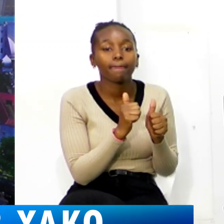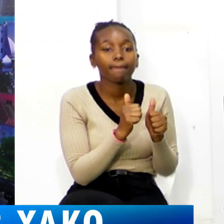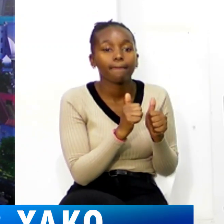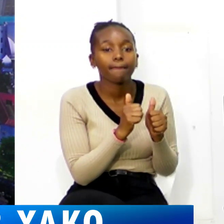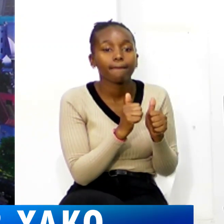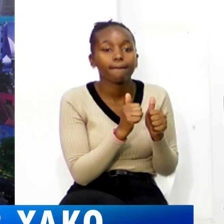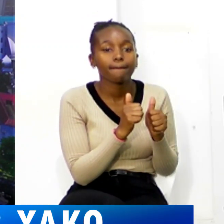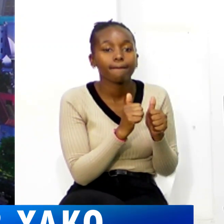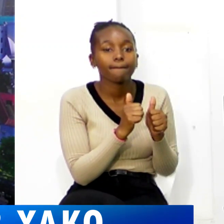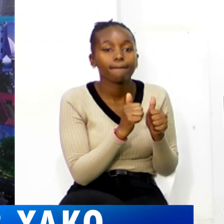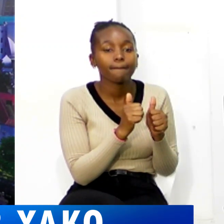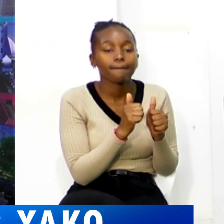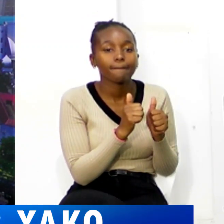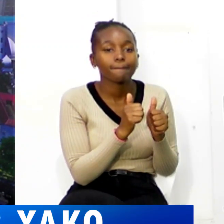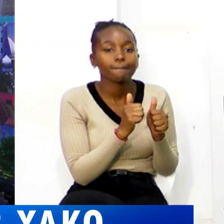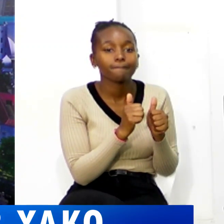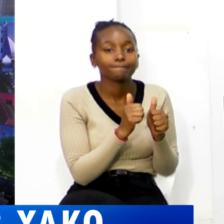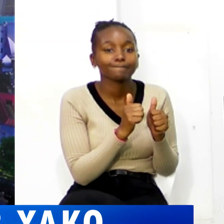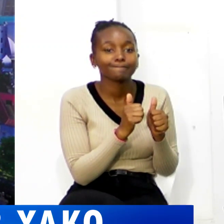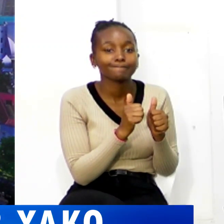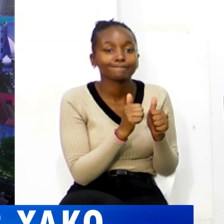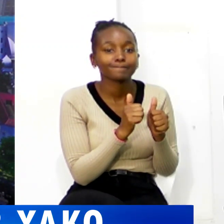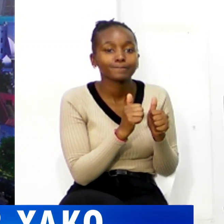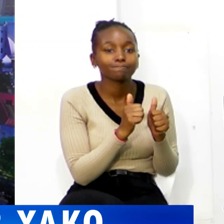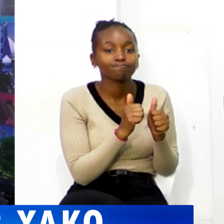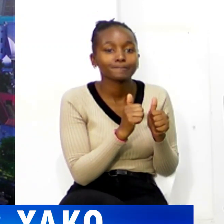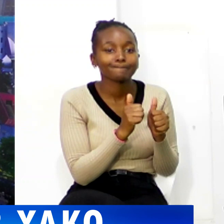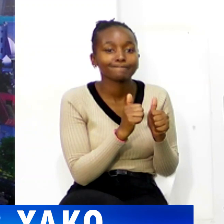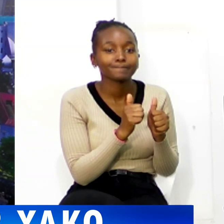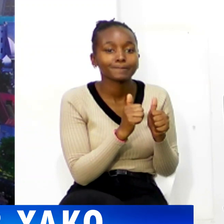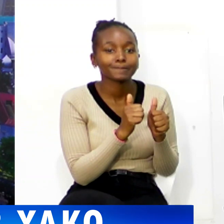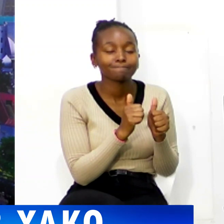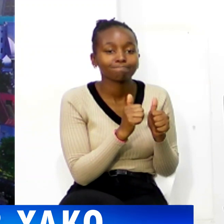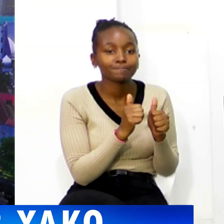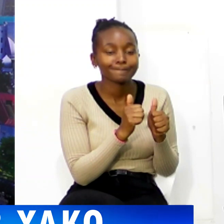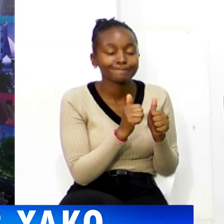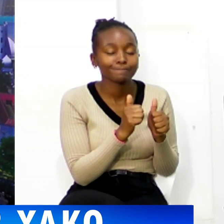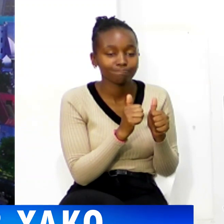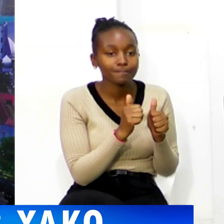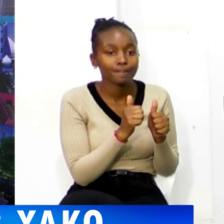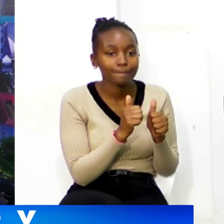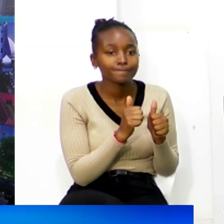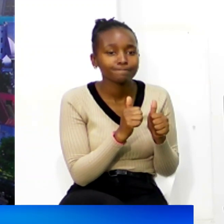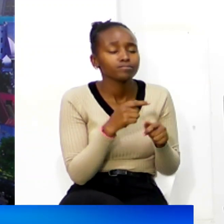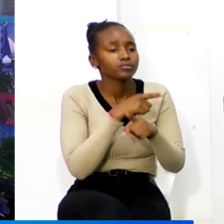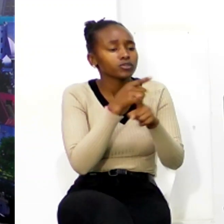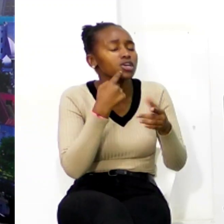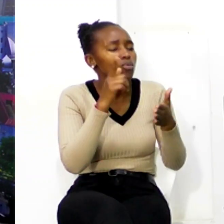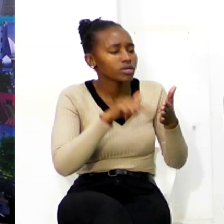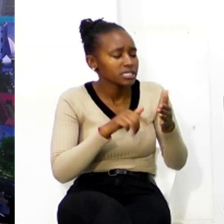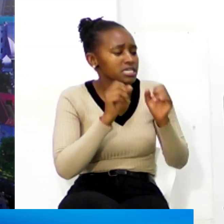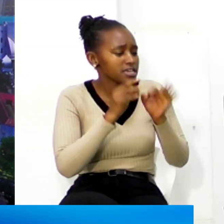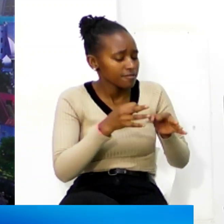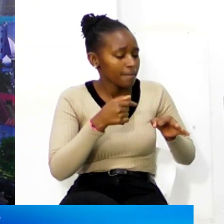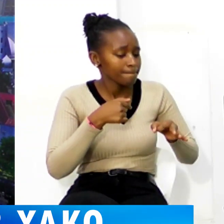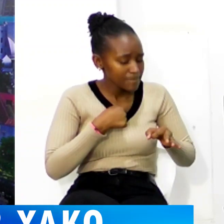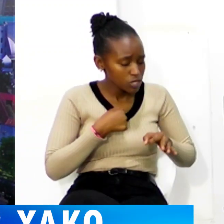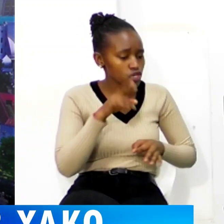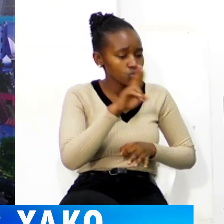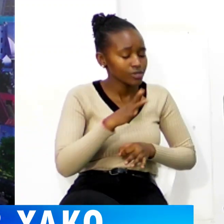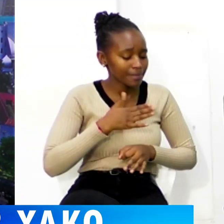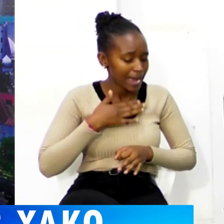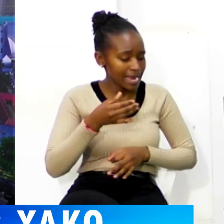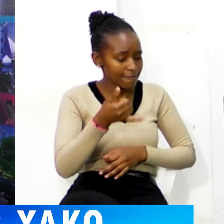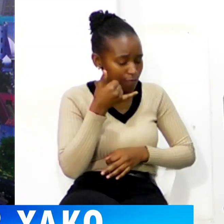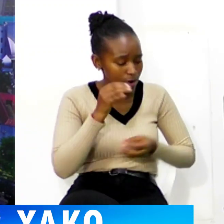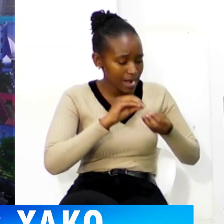stays in the house, the one who bought token last. Who bought token last. What